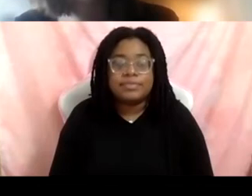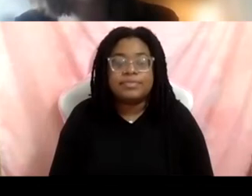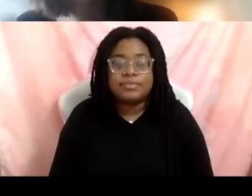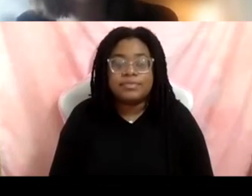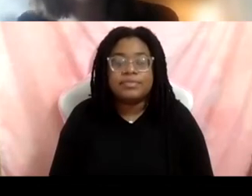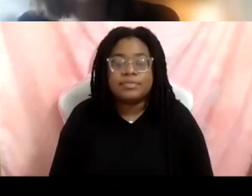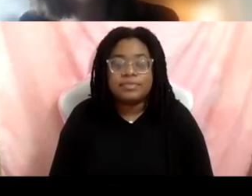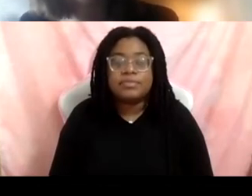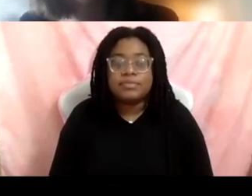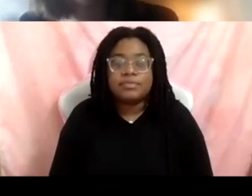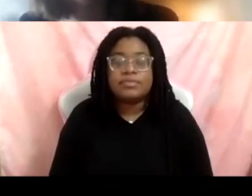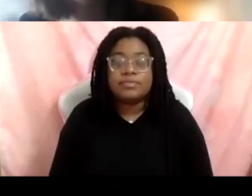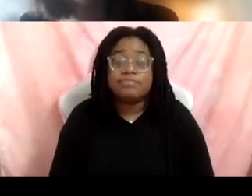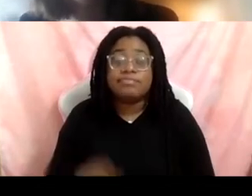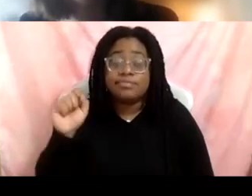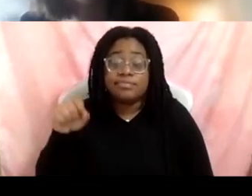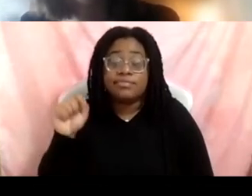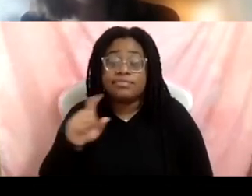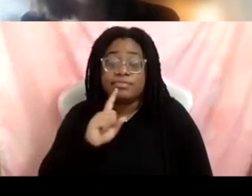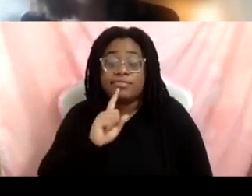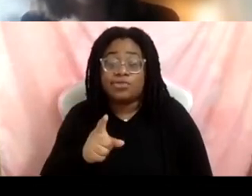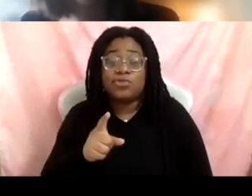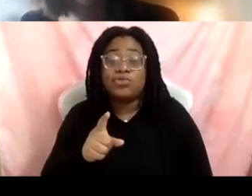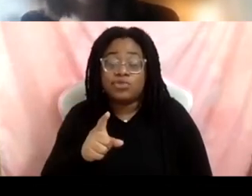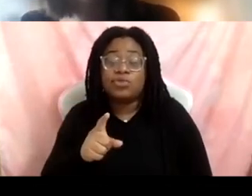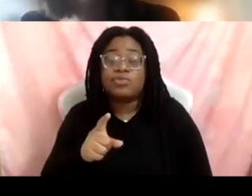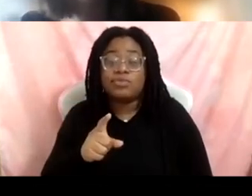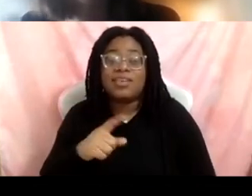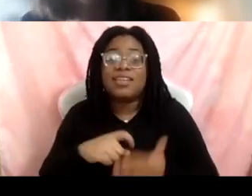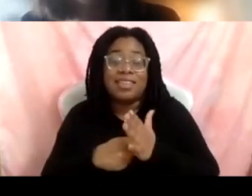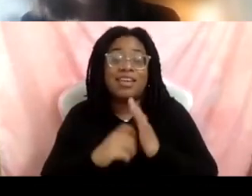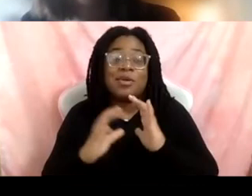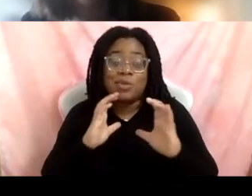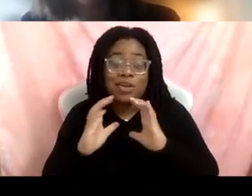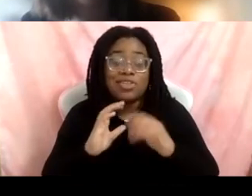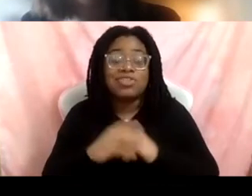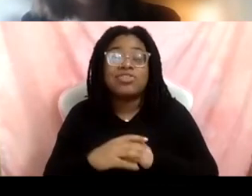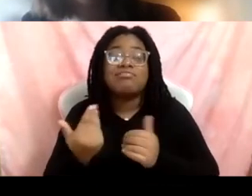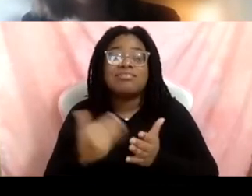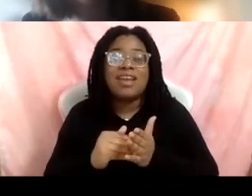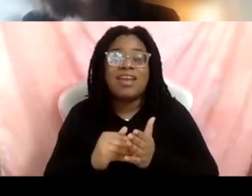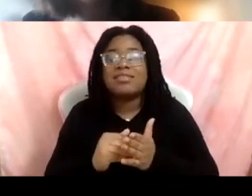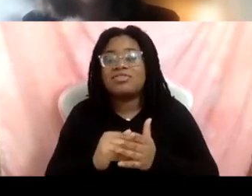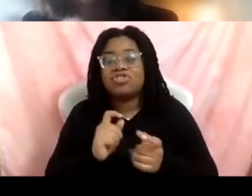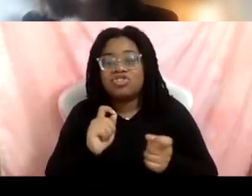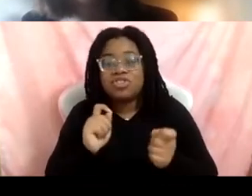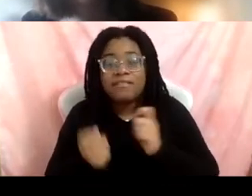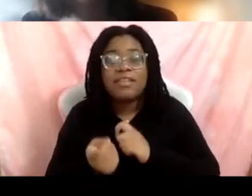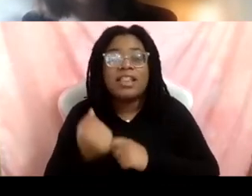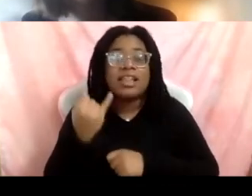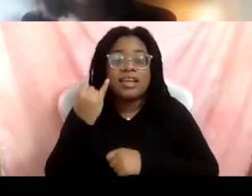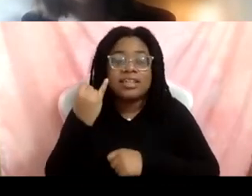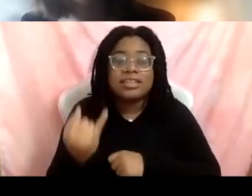Yeah, so true. I love that. And I think, yeah, the key is really communication. And again, just sort of shifting the idea of